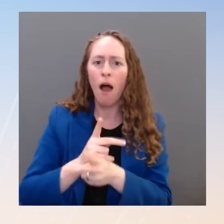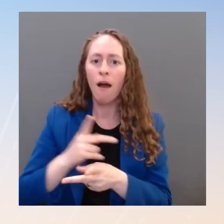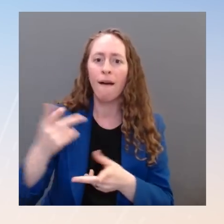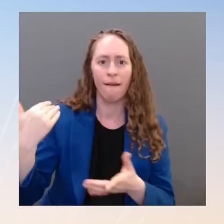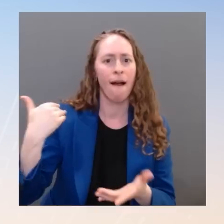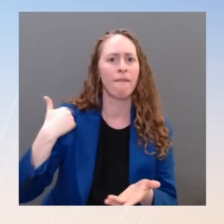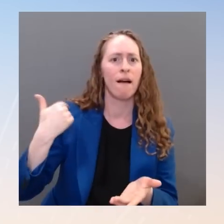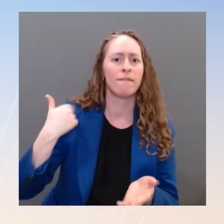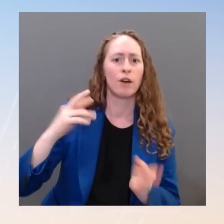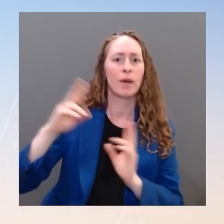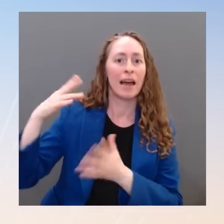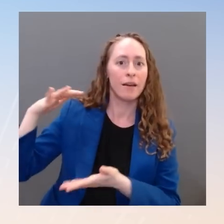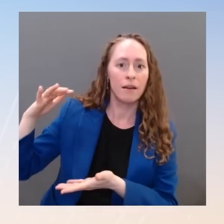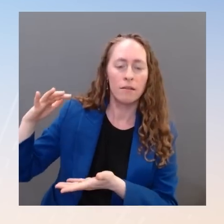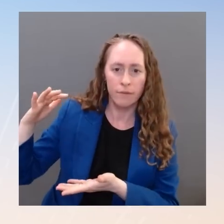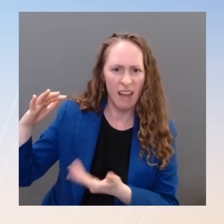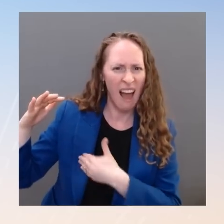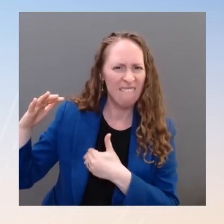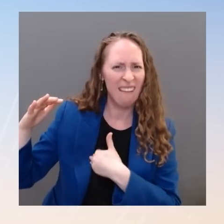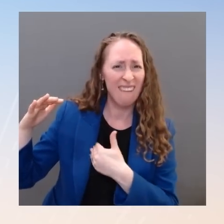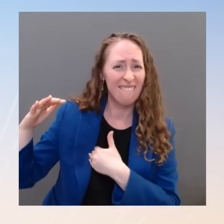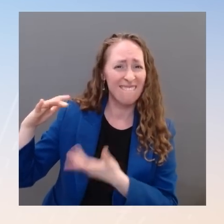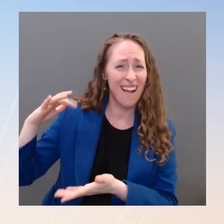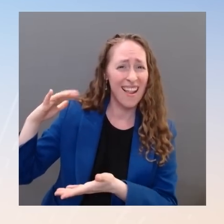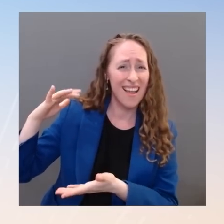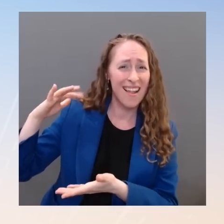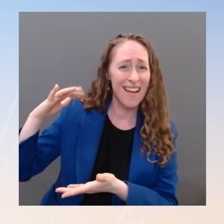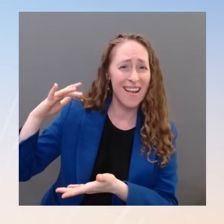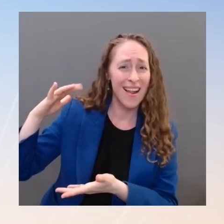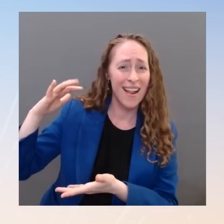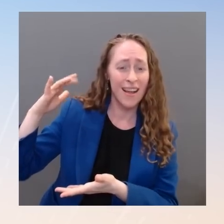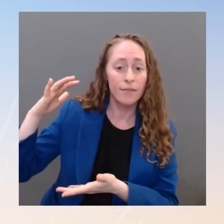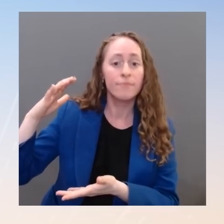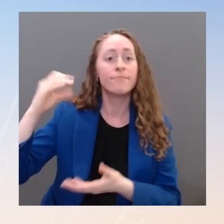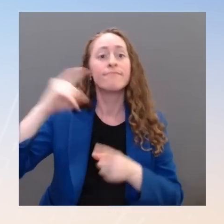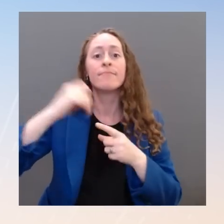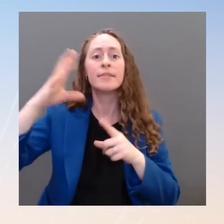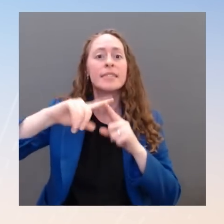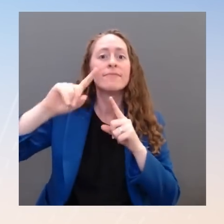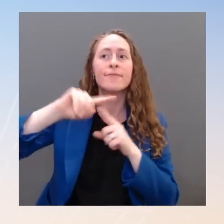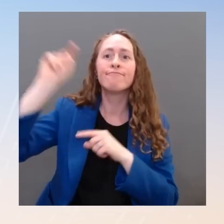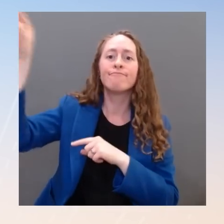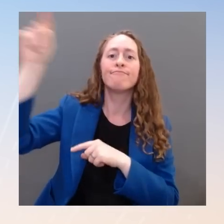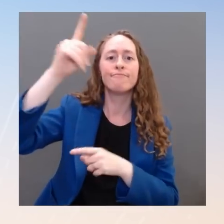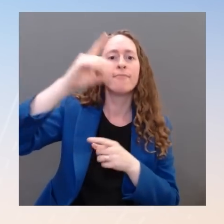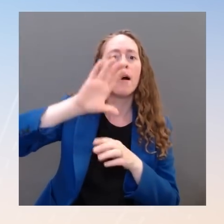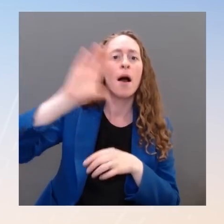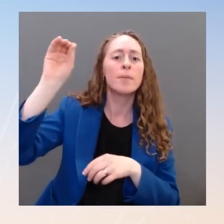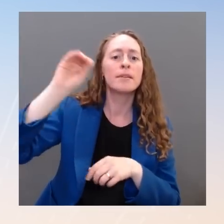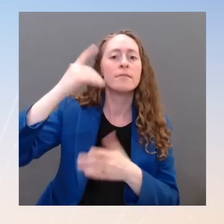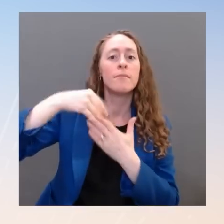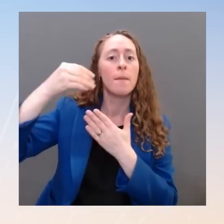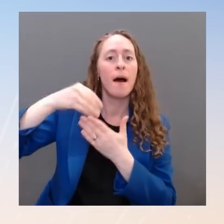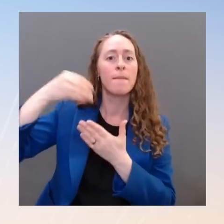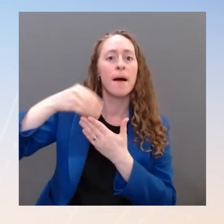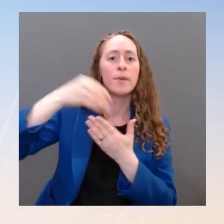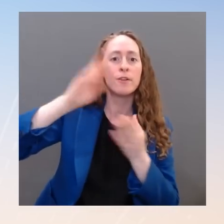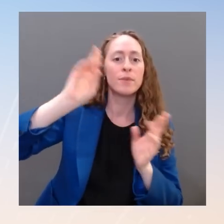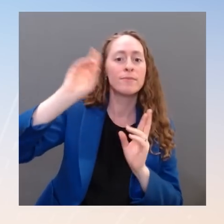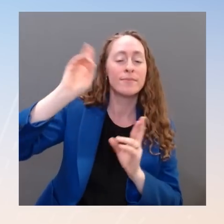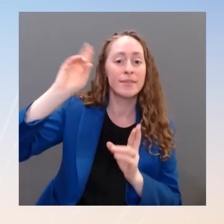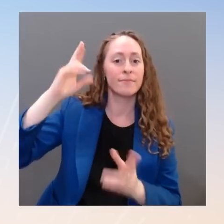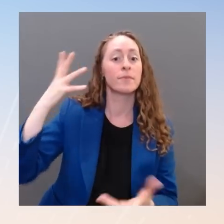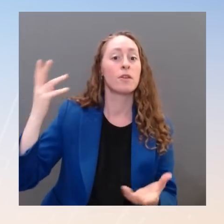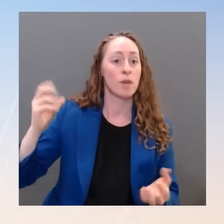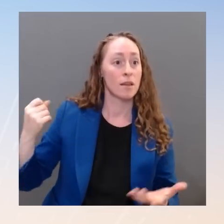enormous purchases, largest numbers to stock their inventory of any quarter in history. And this, what this data is measuring